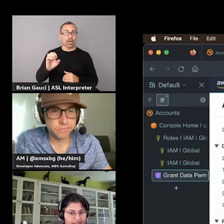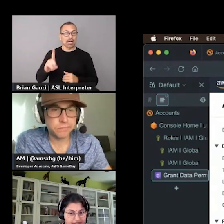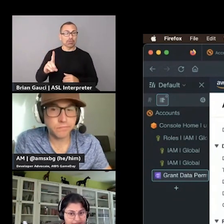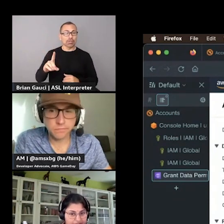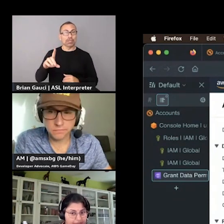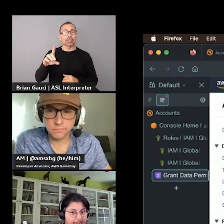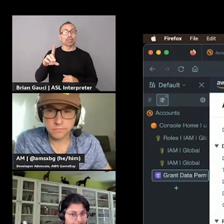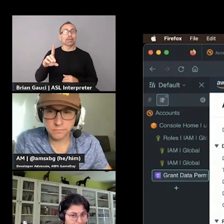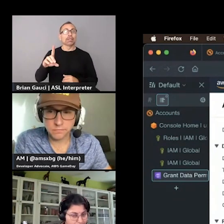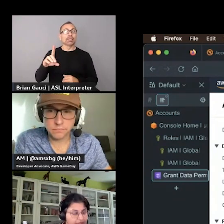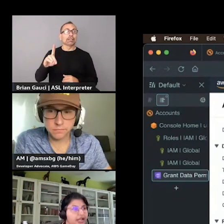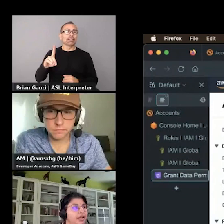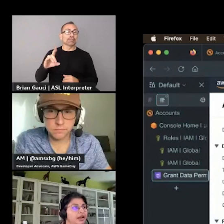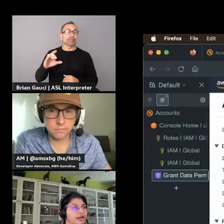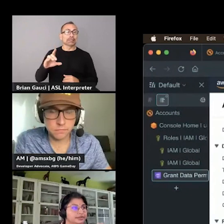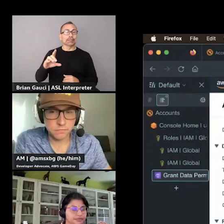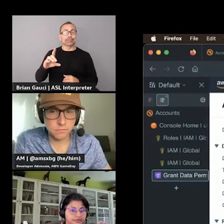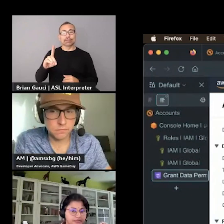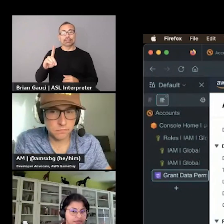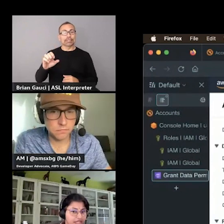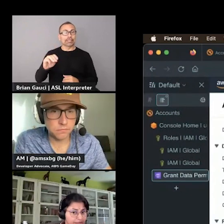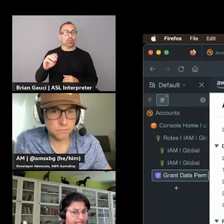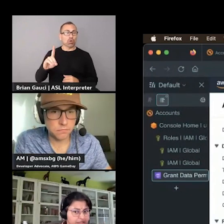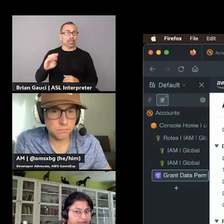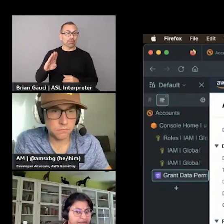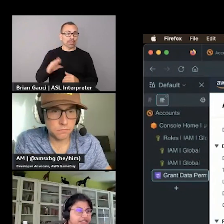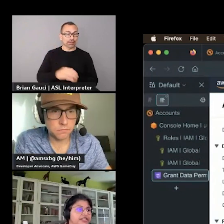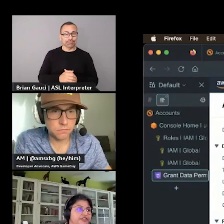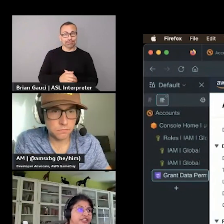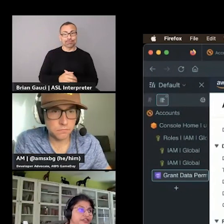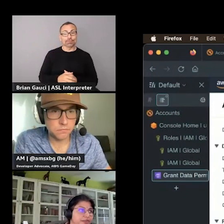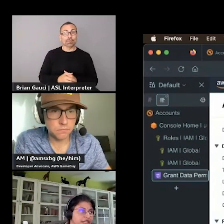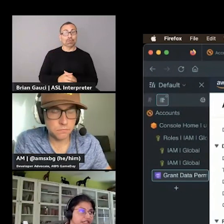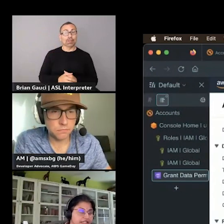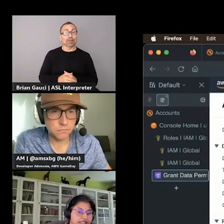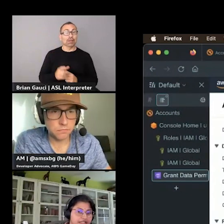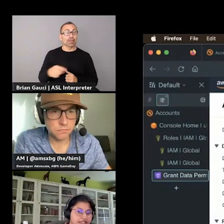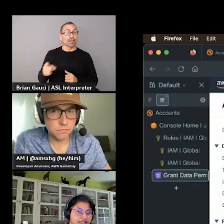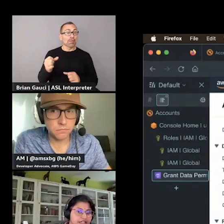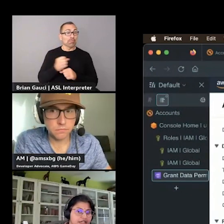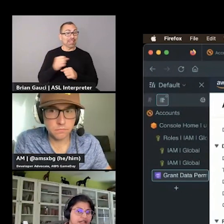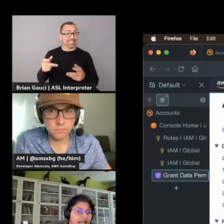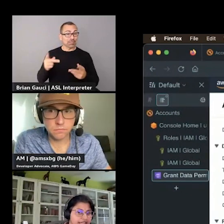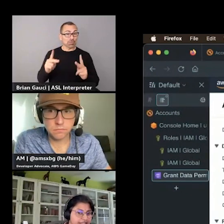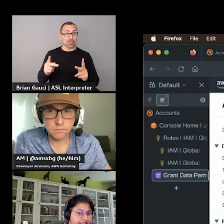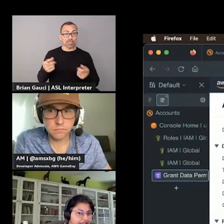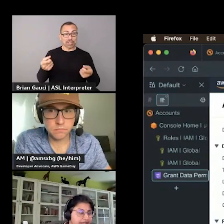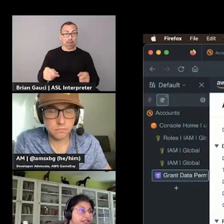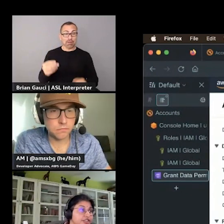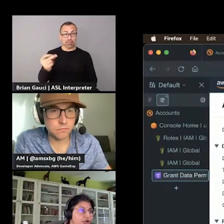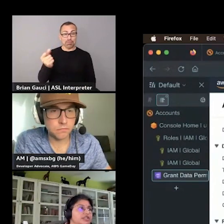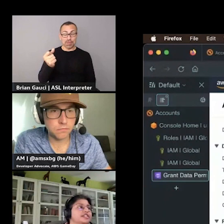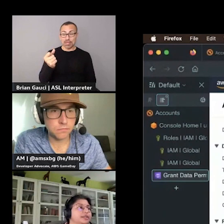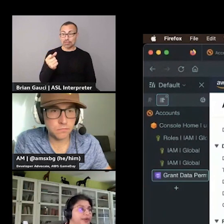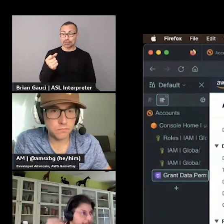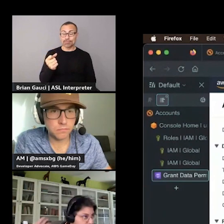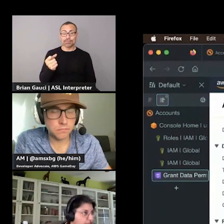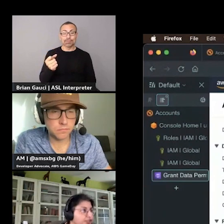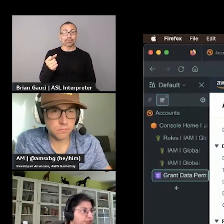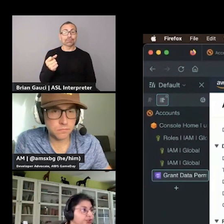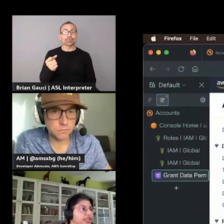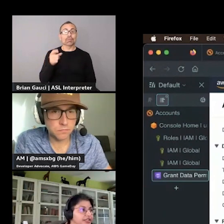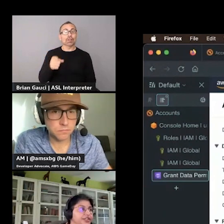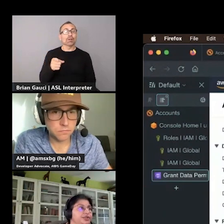this tells. Hybrid access mode. Make the permissions effective immediately. And this calls a